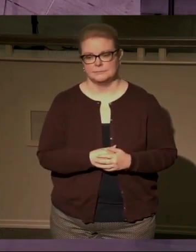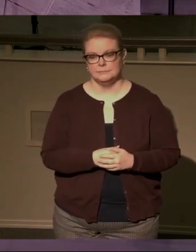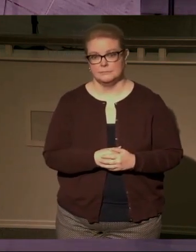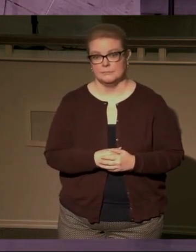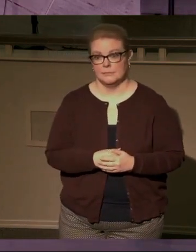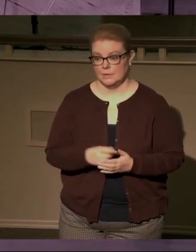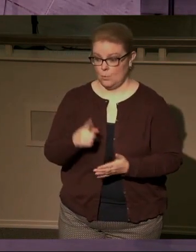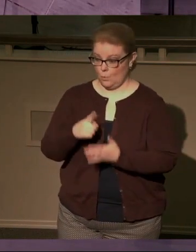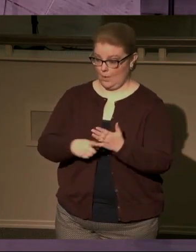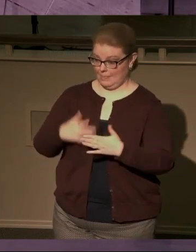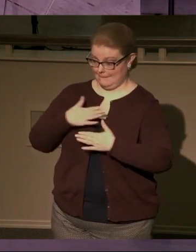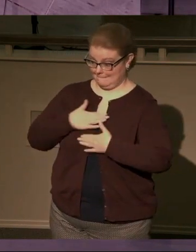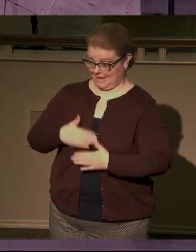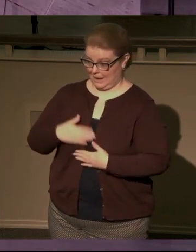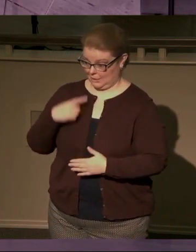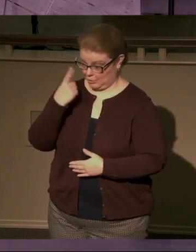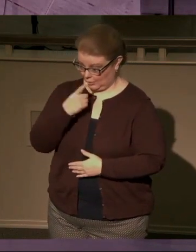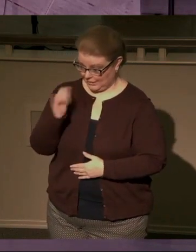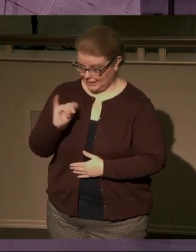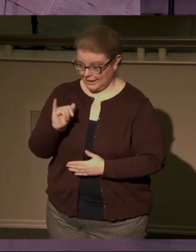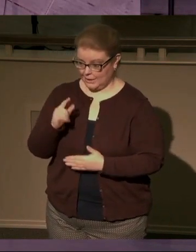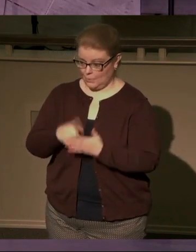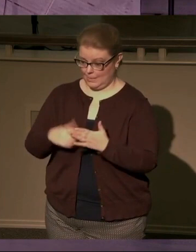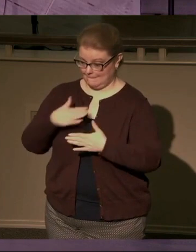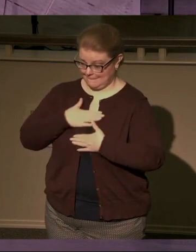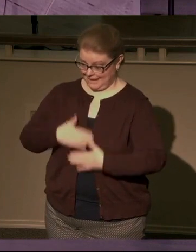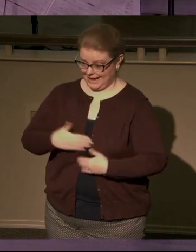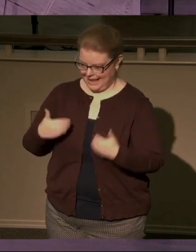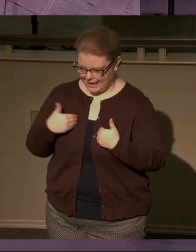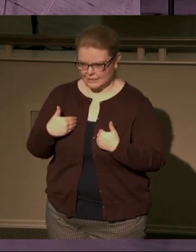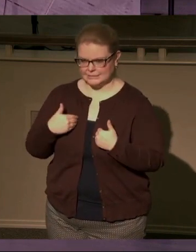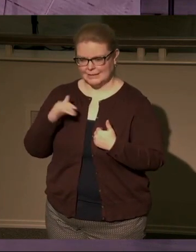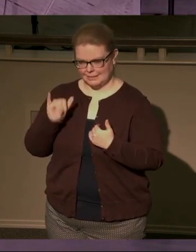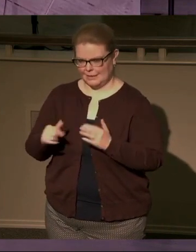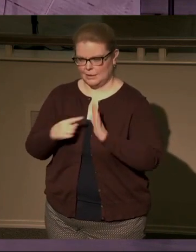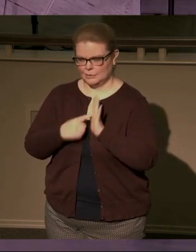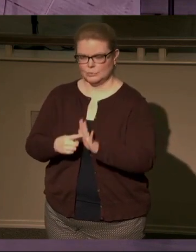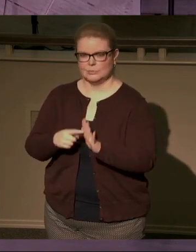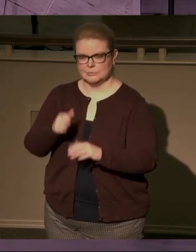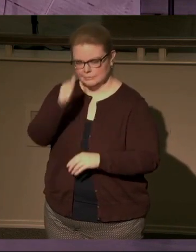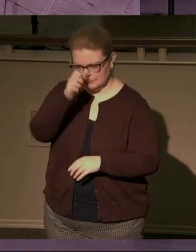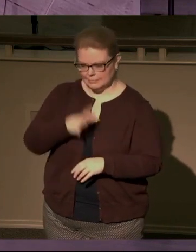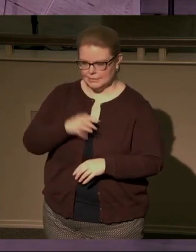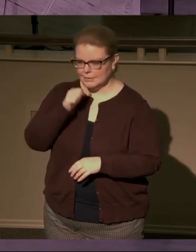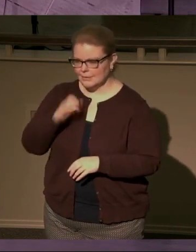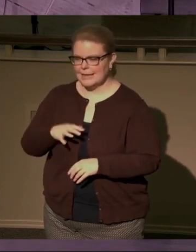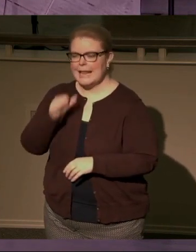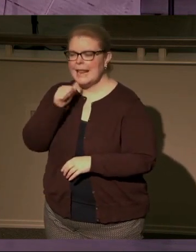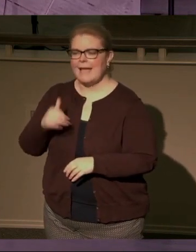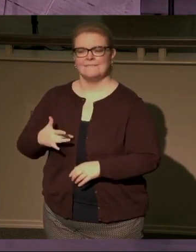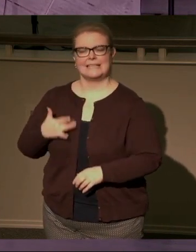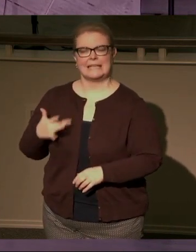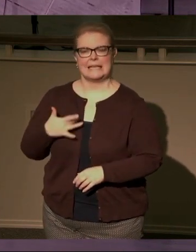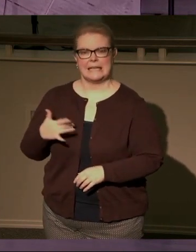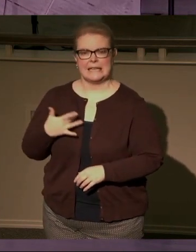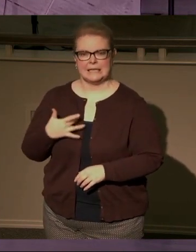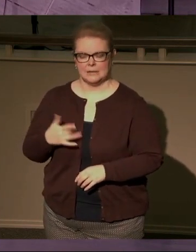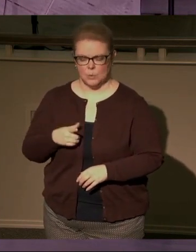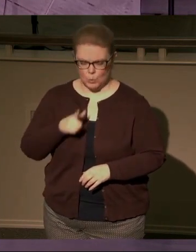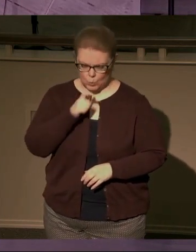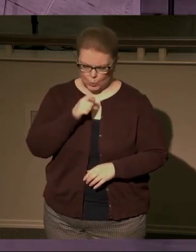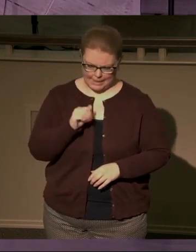Anatomy speaks gender, not feelings. Who am I? I feel. Though